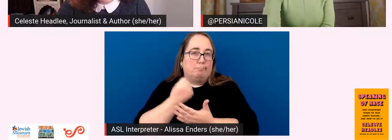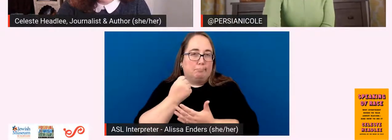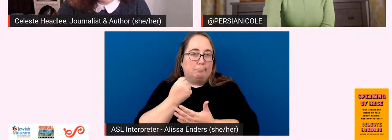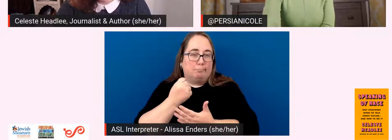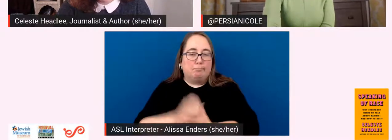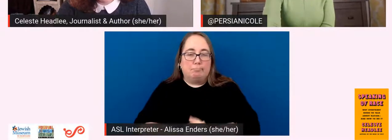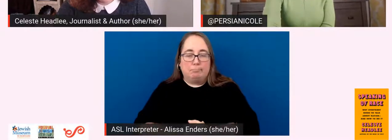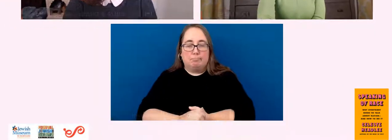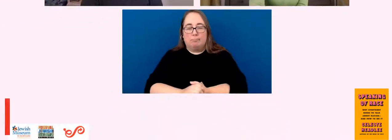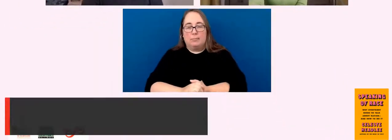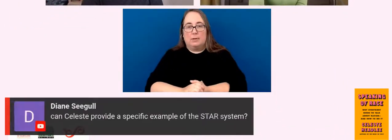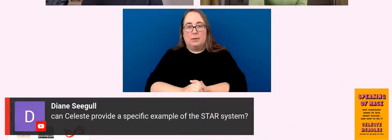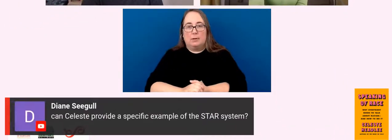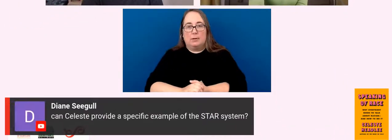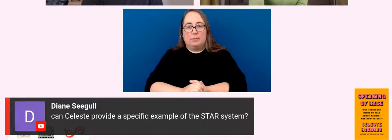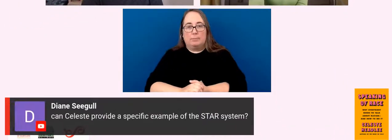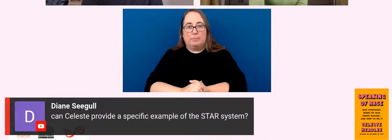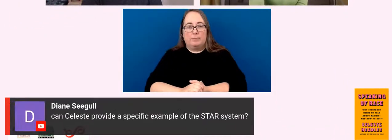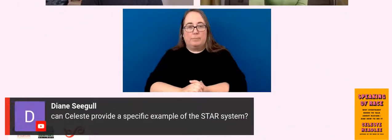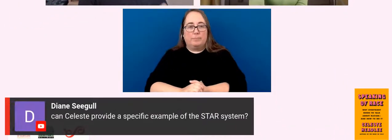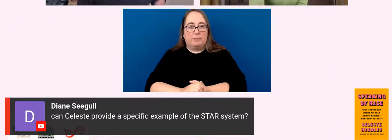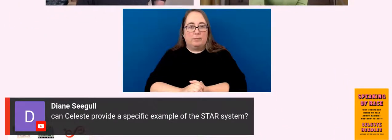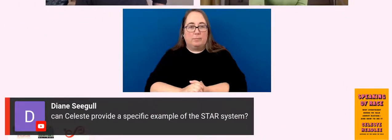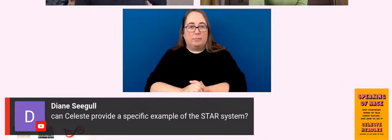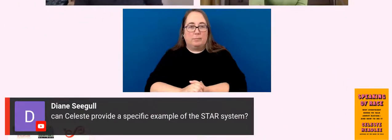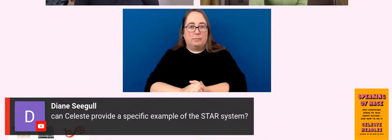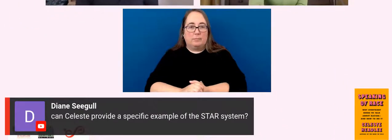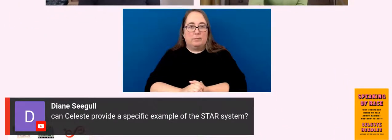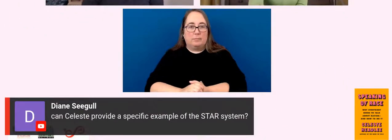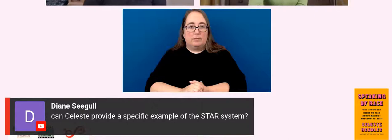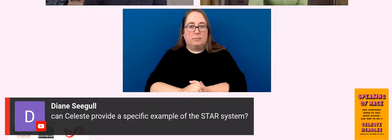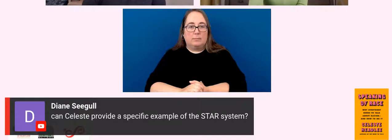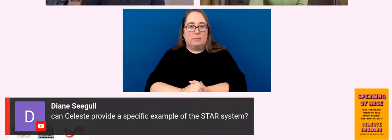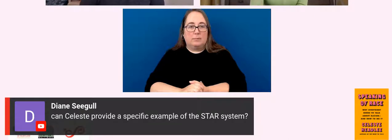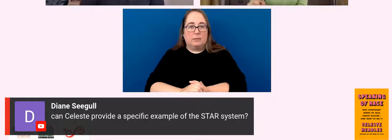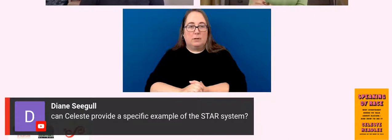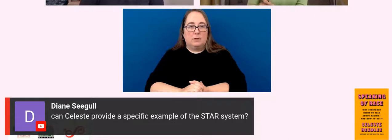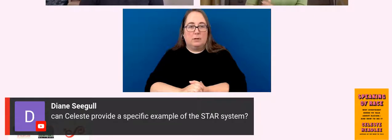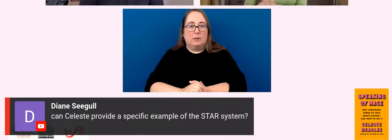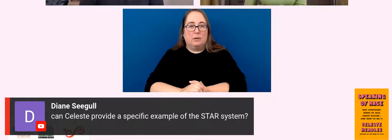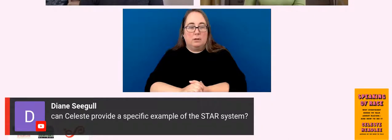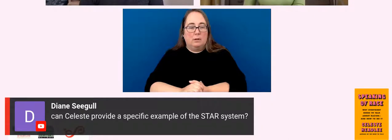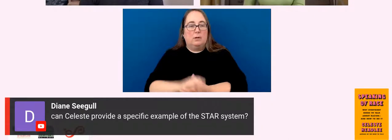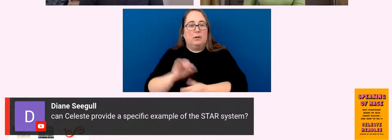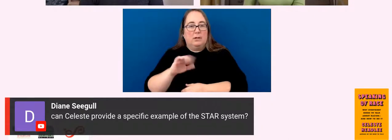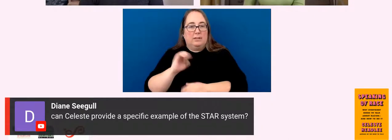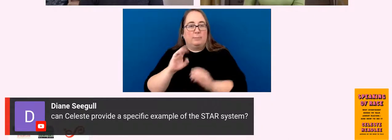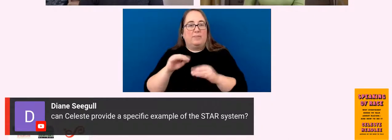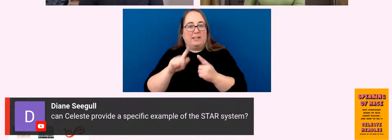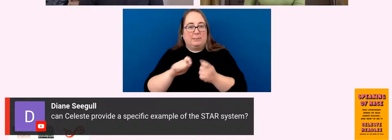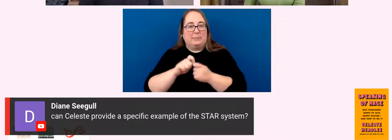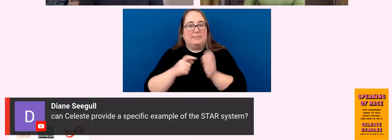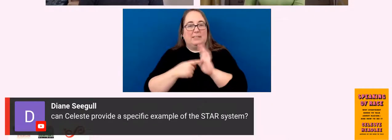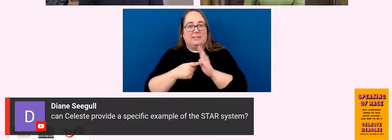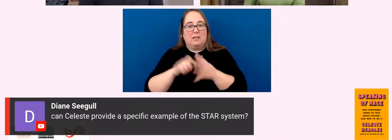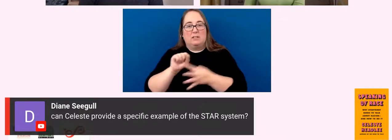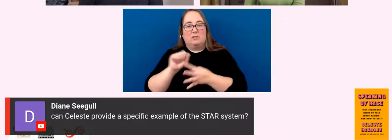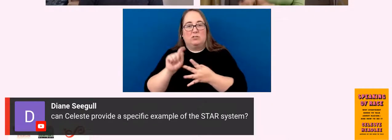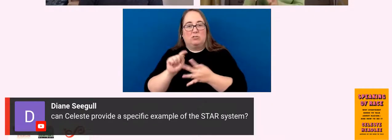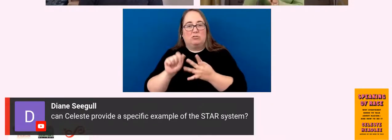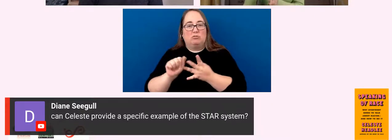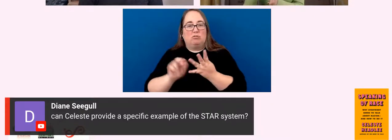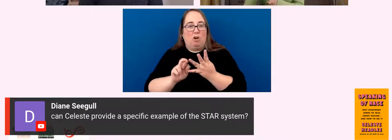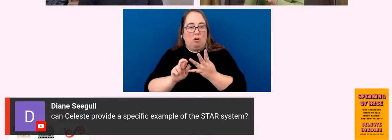in there. Yeah, absolutely. All right, so we have a question here. Can Celeste provide a specific example of the star